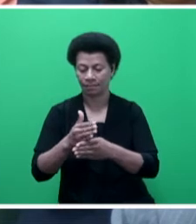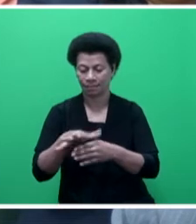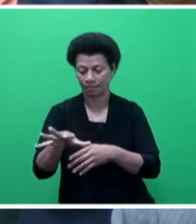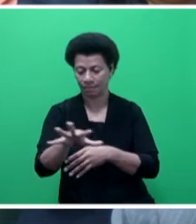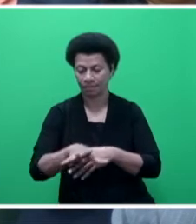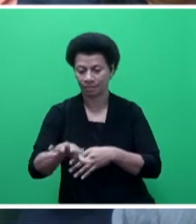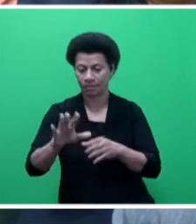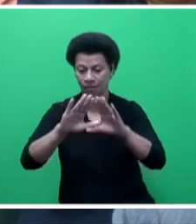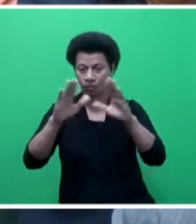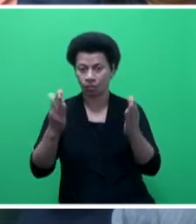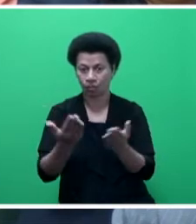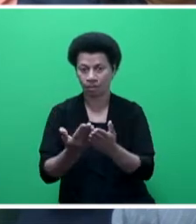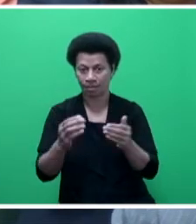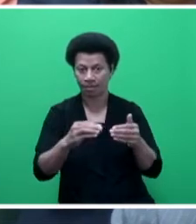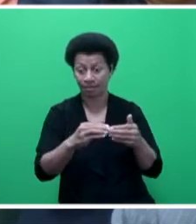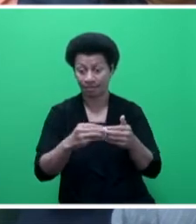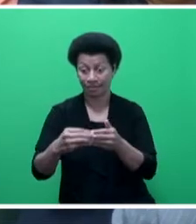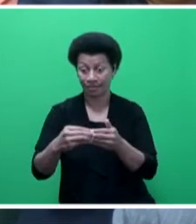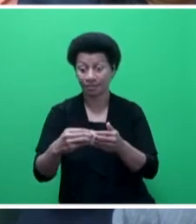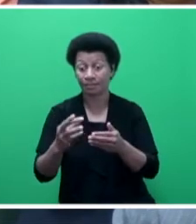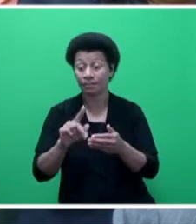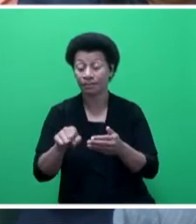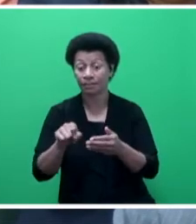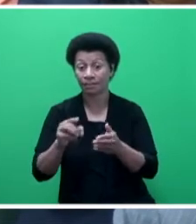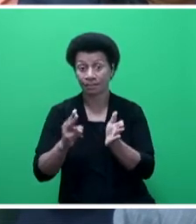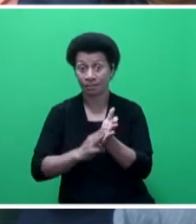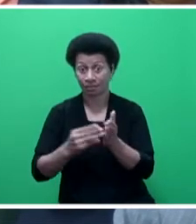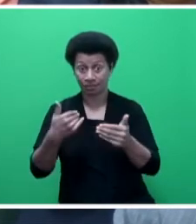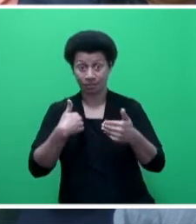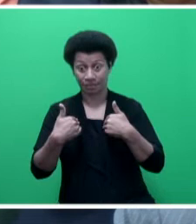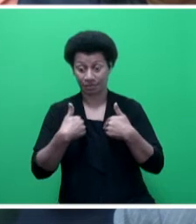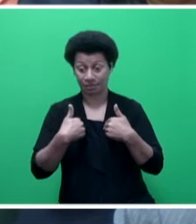highlighted, the world-leading expertise provided by Monash University and its renowned role in